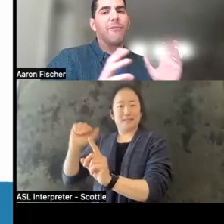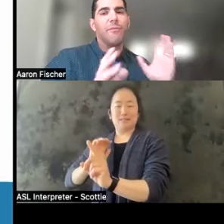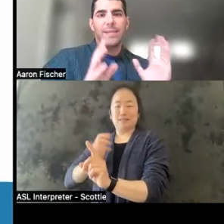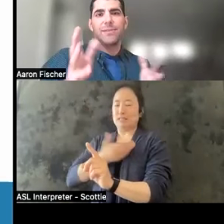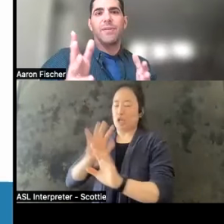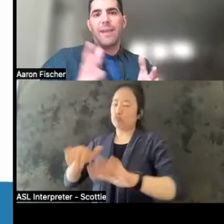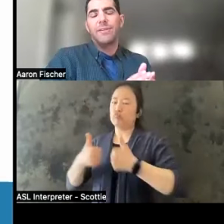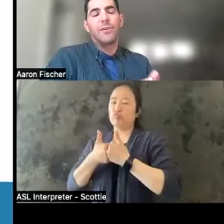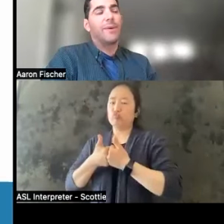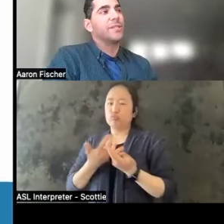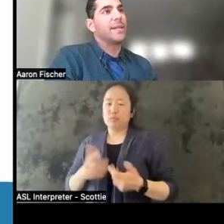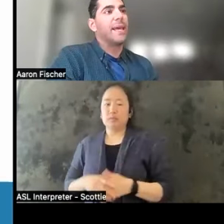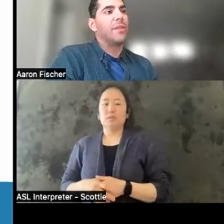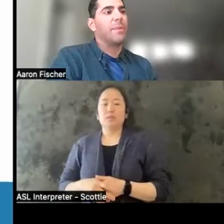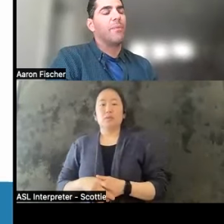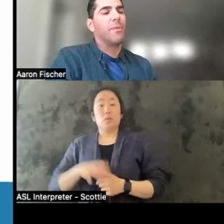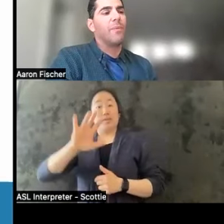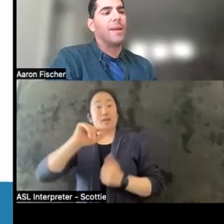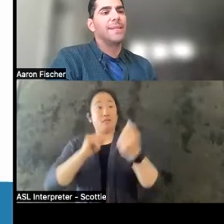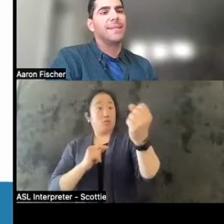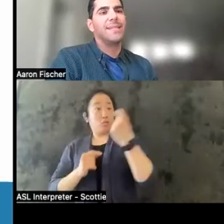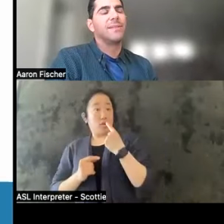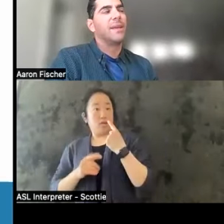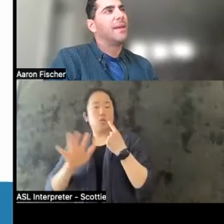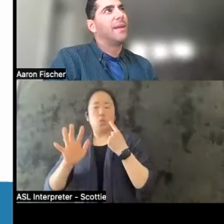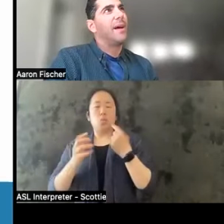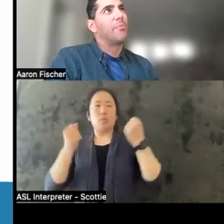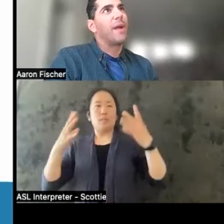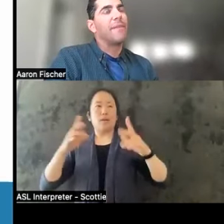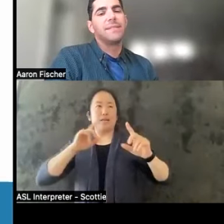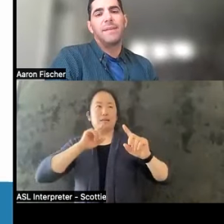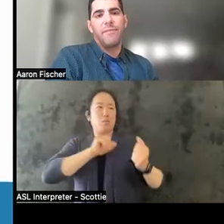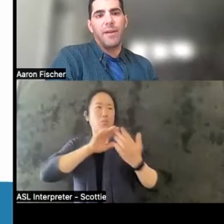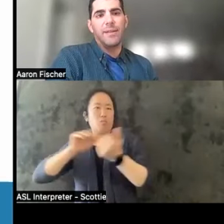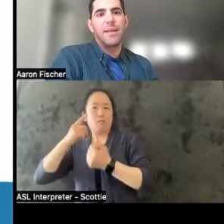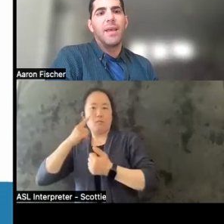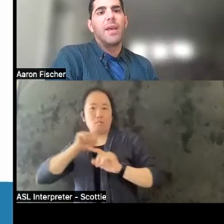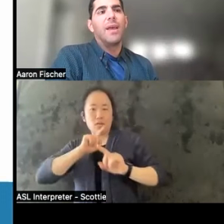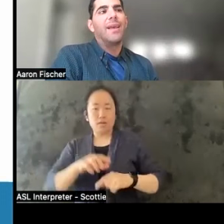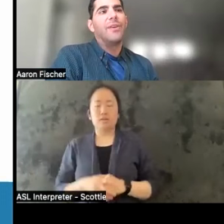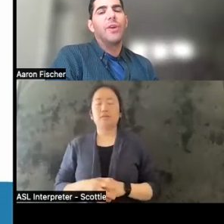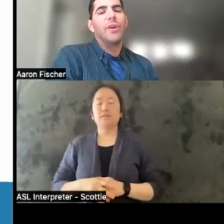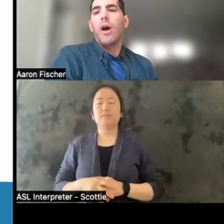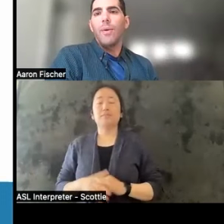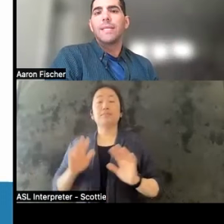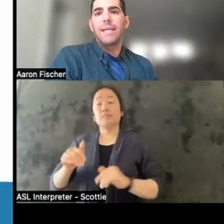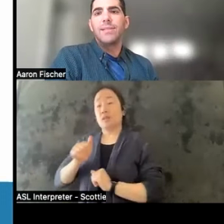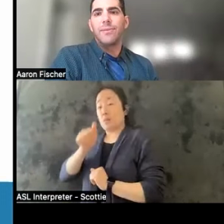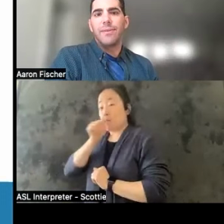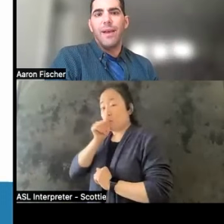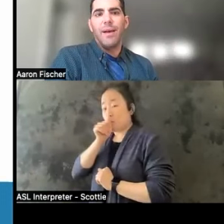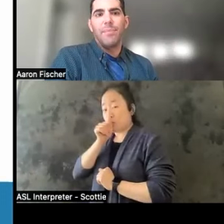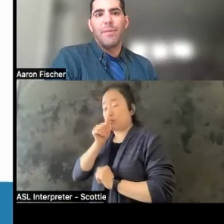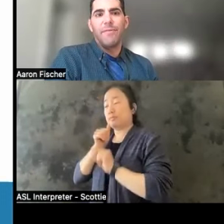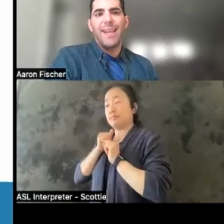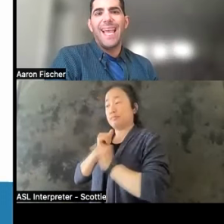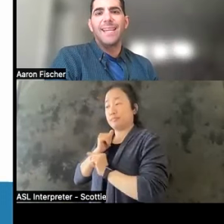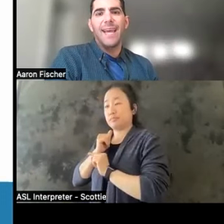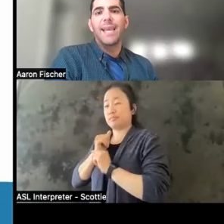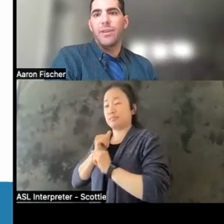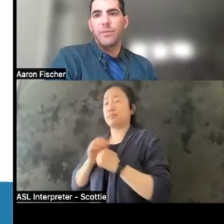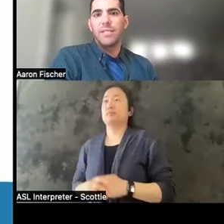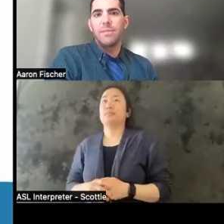there's a lot of ways to sort of answer your question, Keith, but one is on the privacy front, you don't always need to